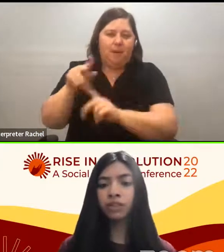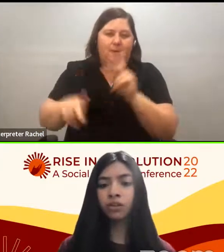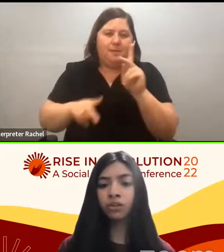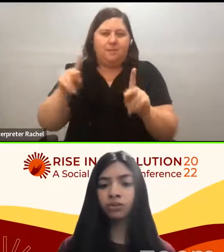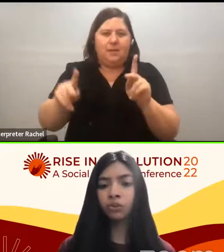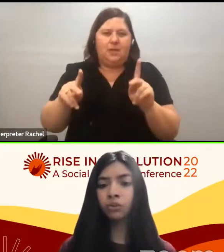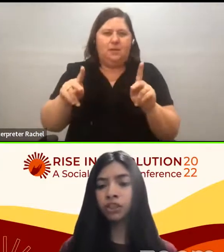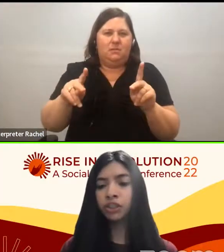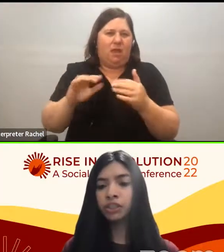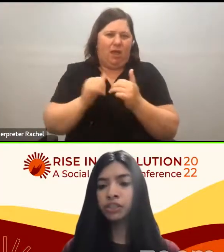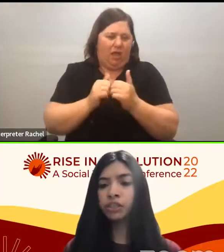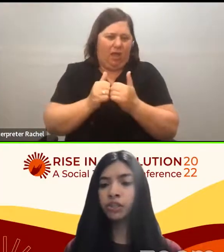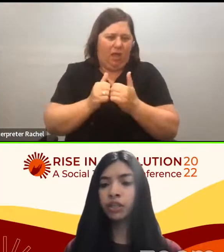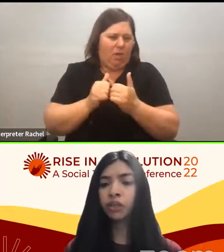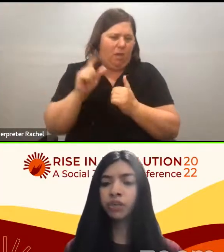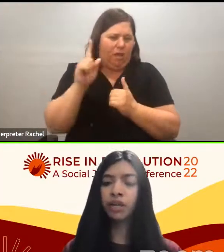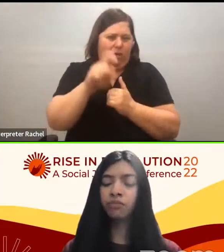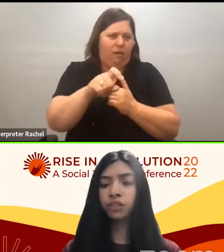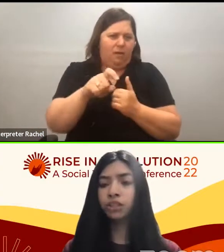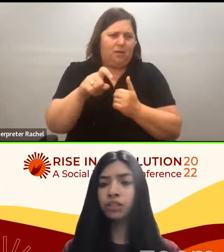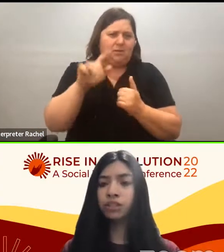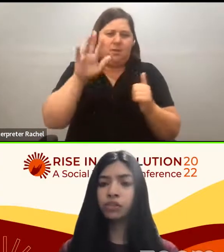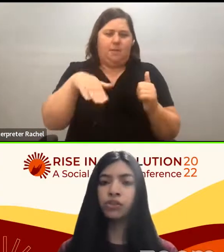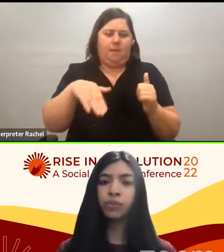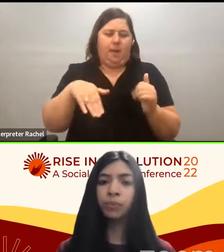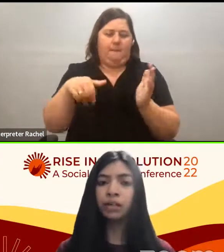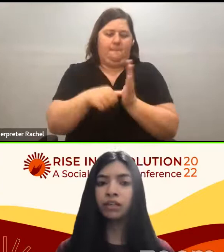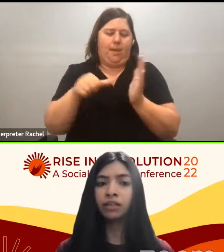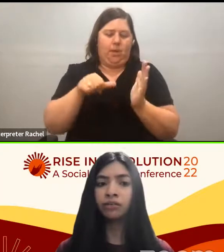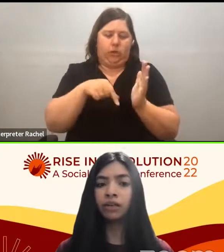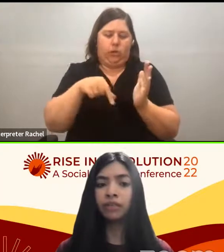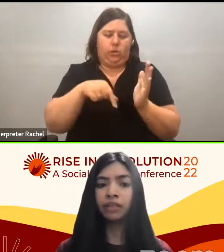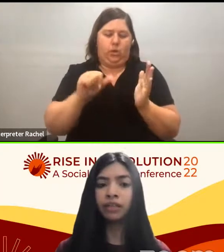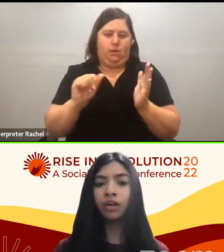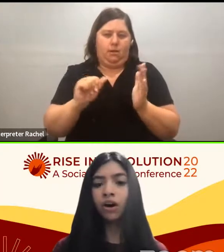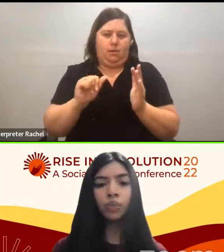please direct all questions to the Q&A function on Zoom, and